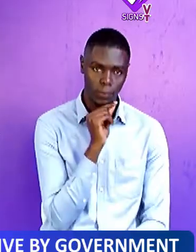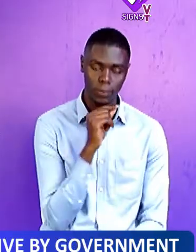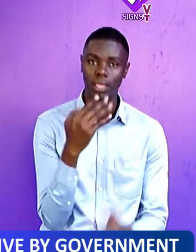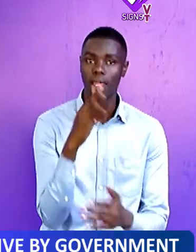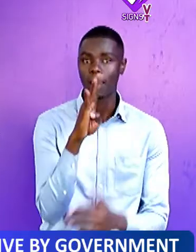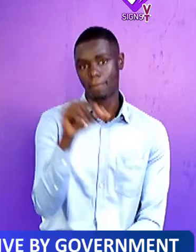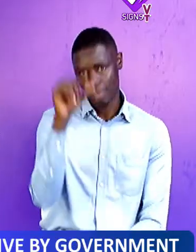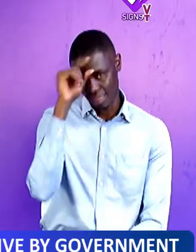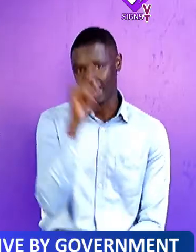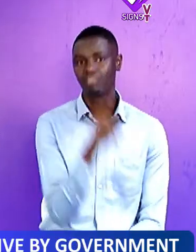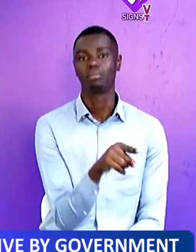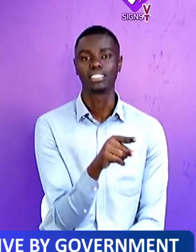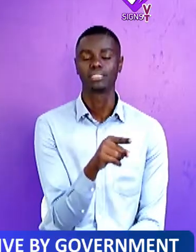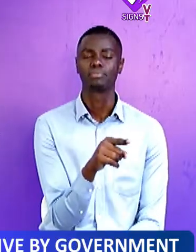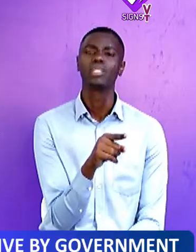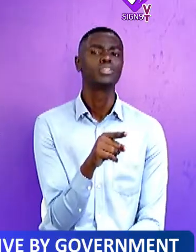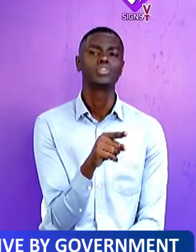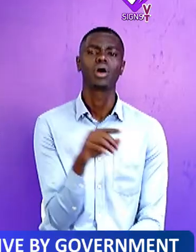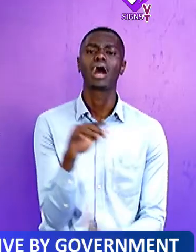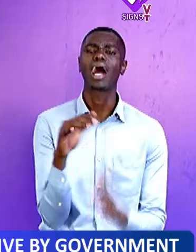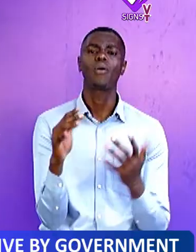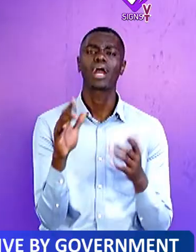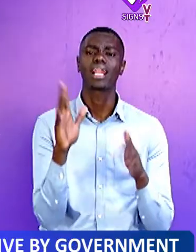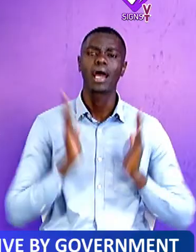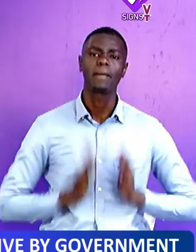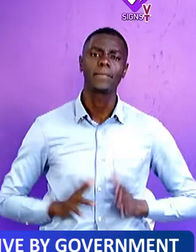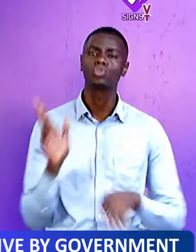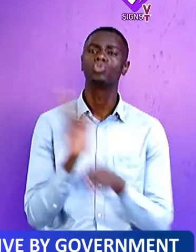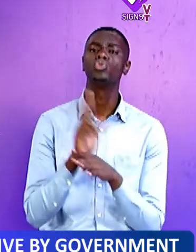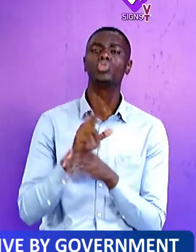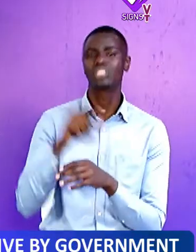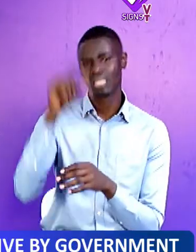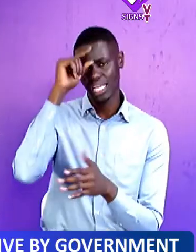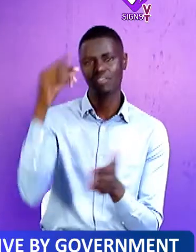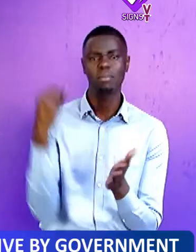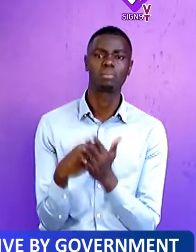state? So how can someone use the state money